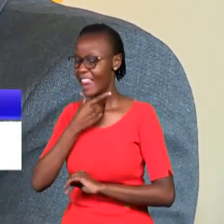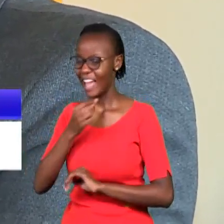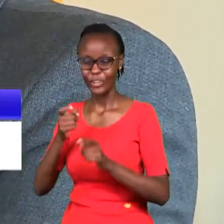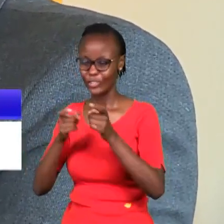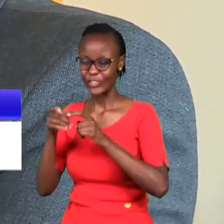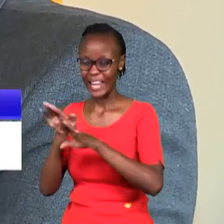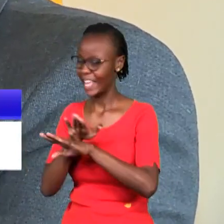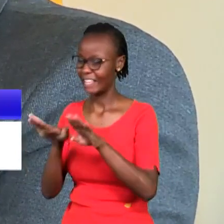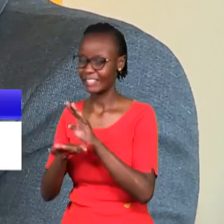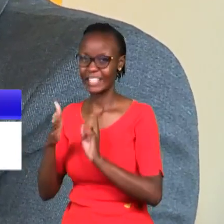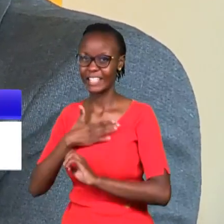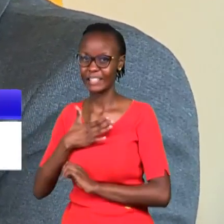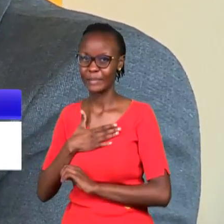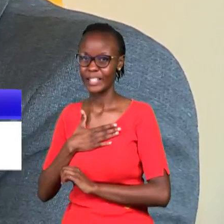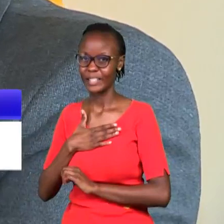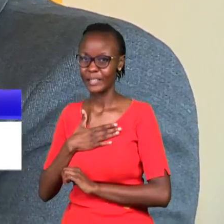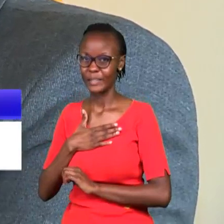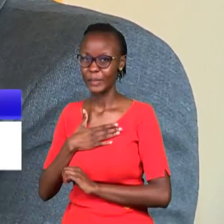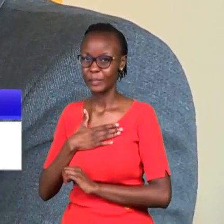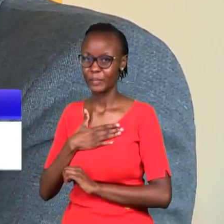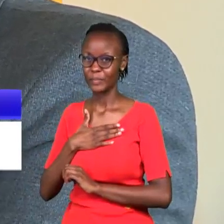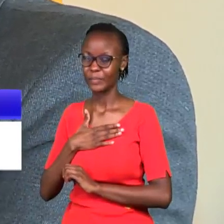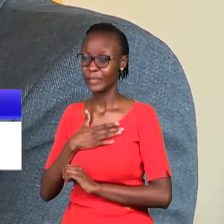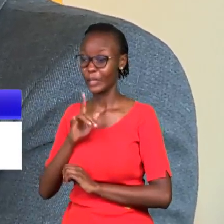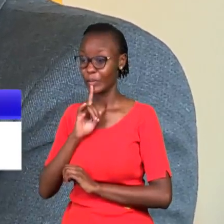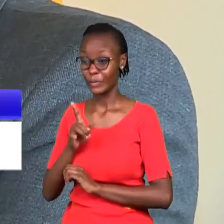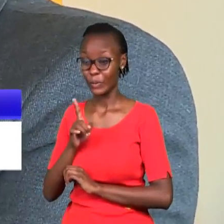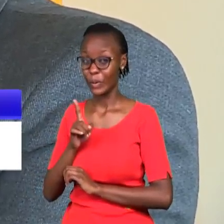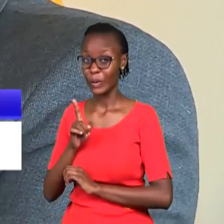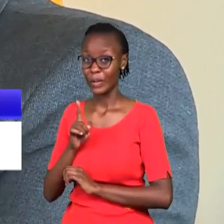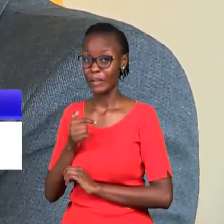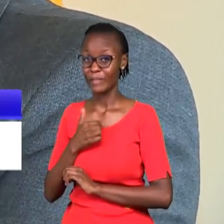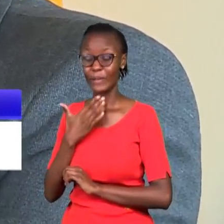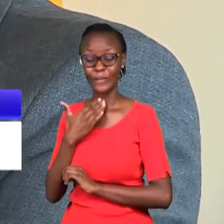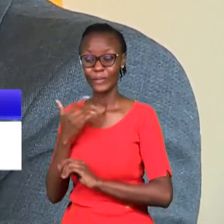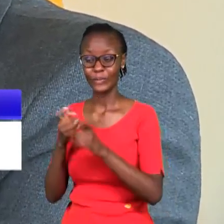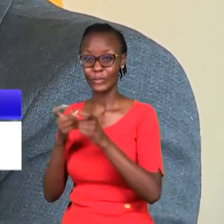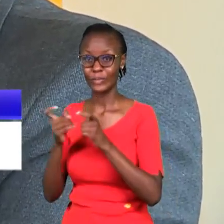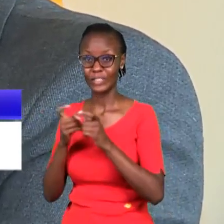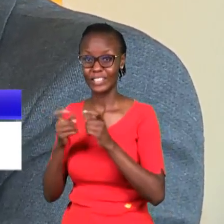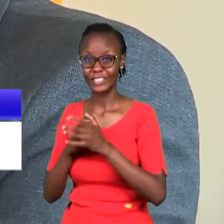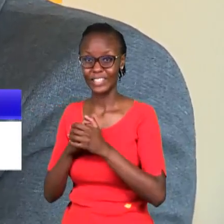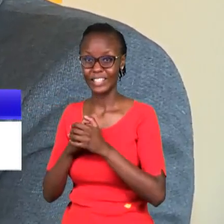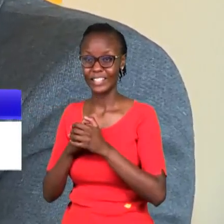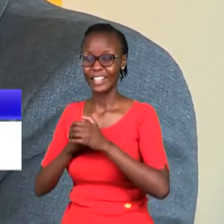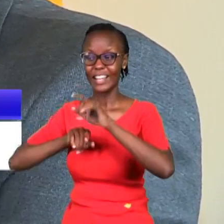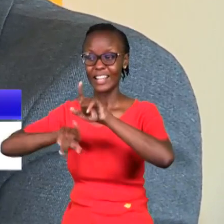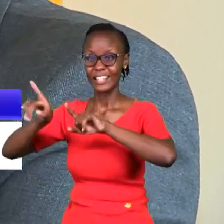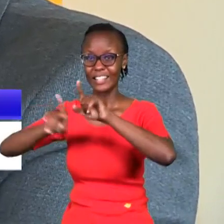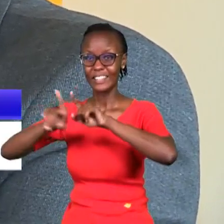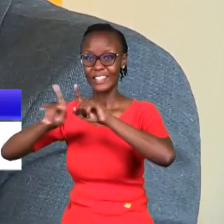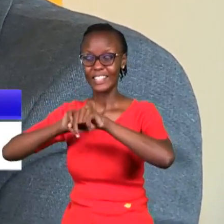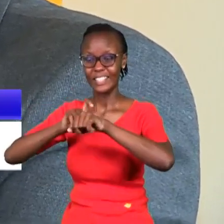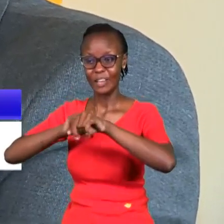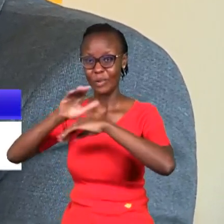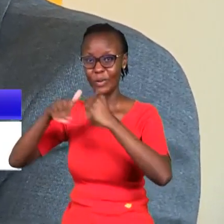I think I'm trying to work on. So I also want to be in charge of my departure times, route